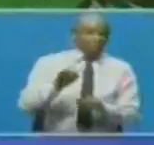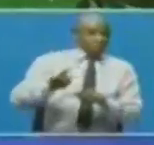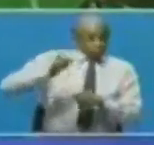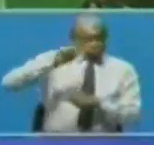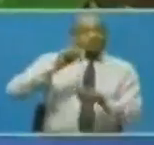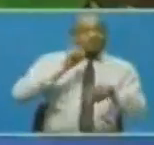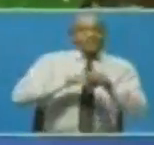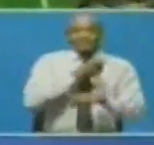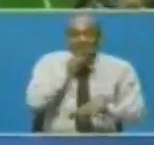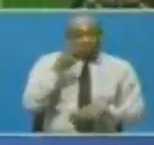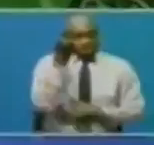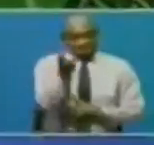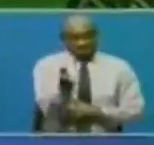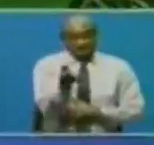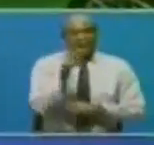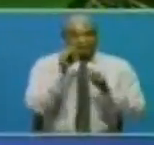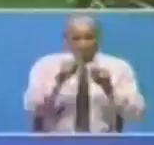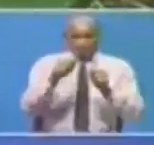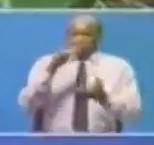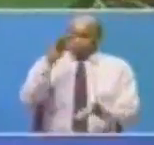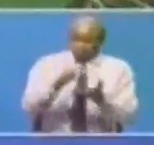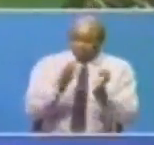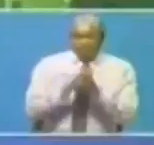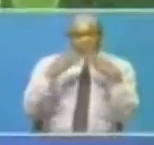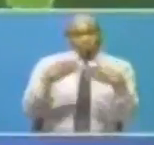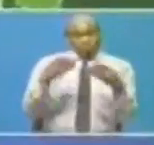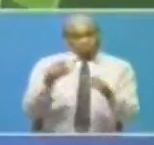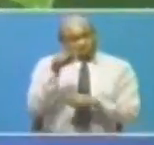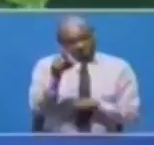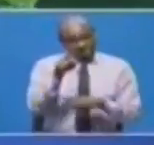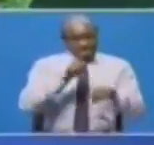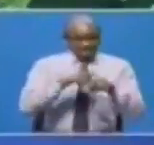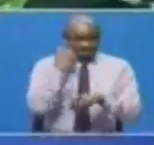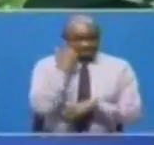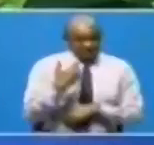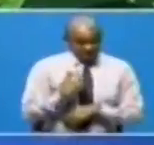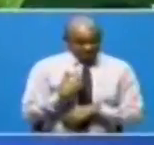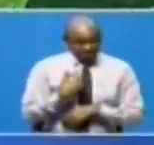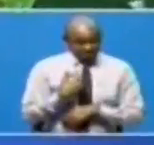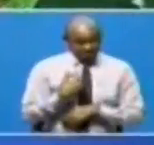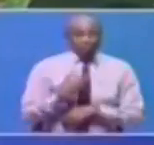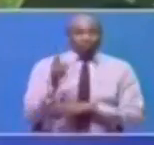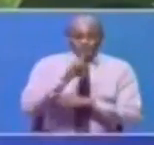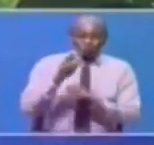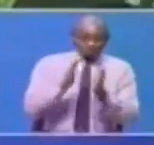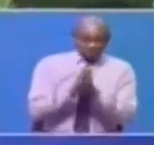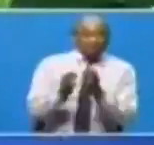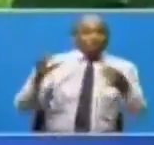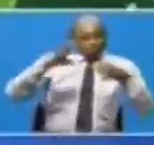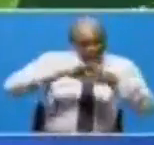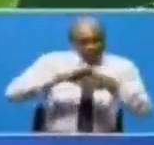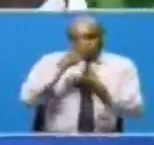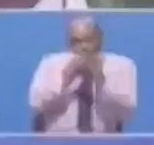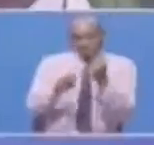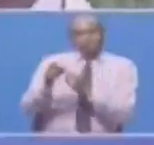drought and to reduce yield losses due to stem borers using both conventional and recombinant DNA